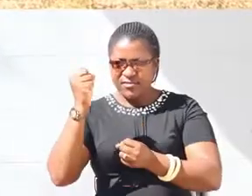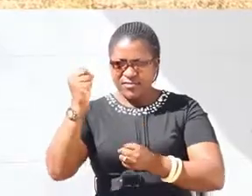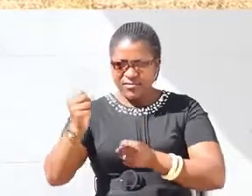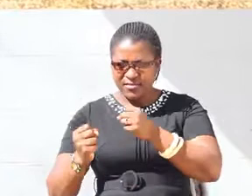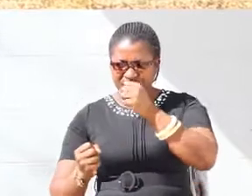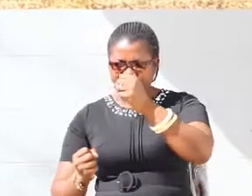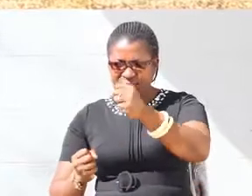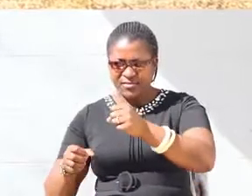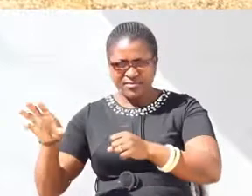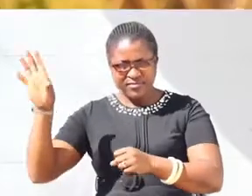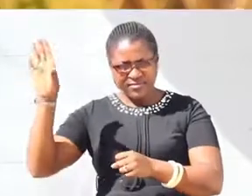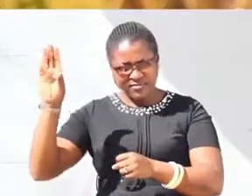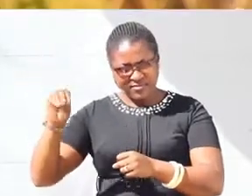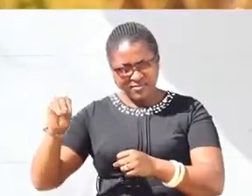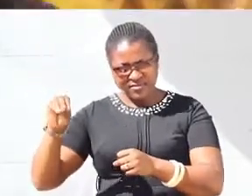pavaula, pavaula, no.